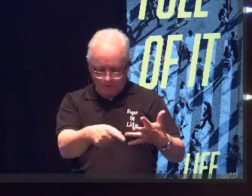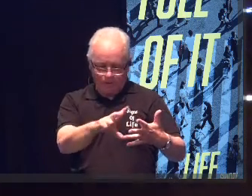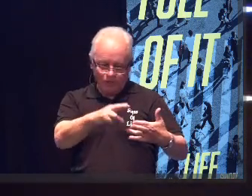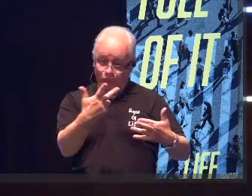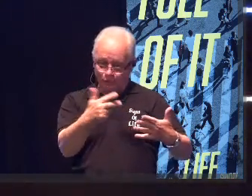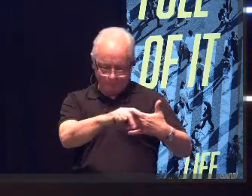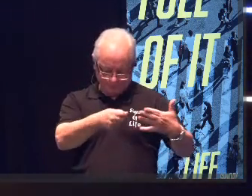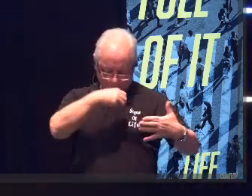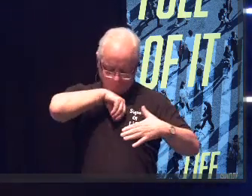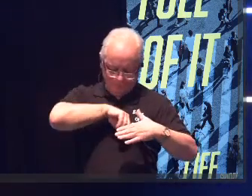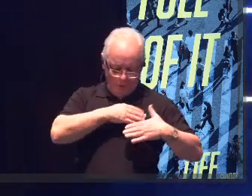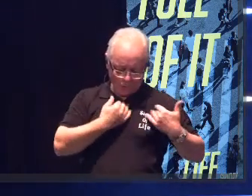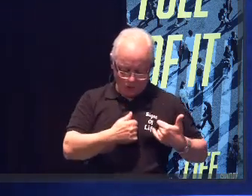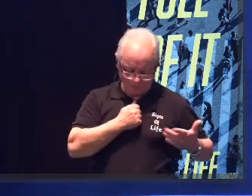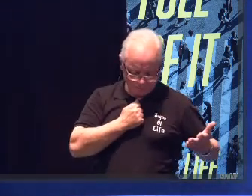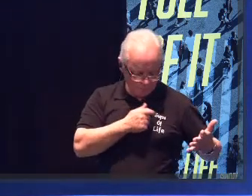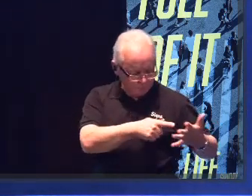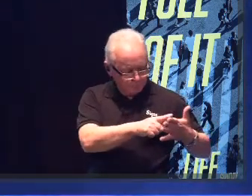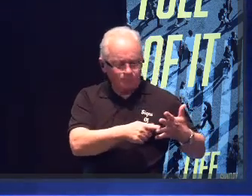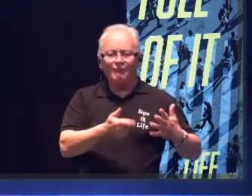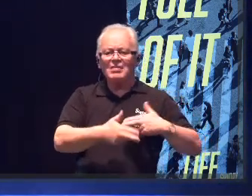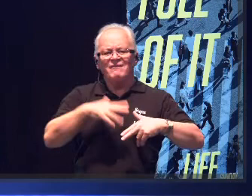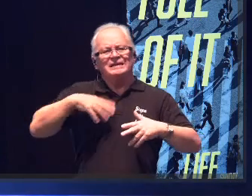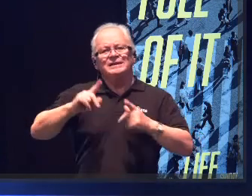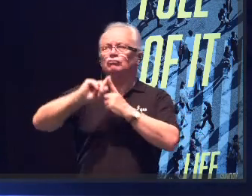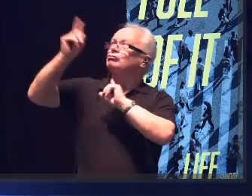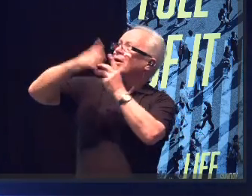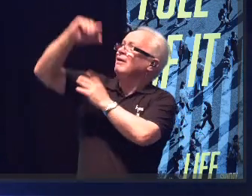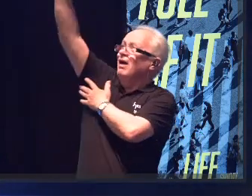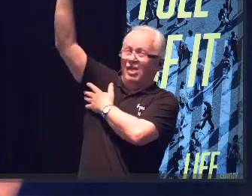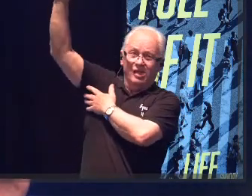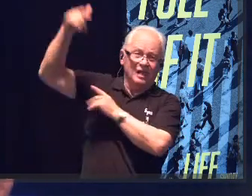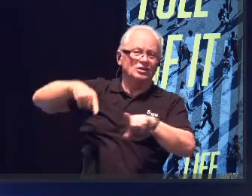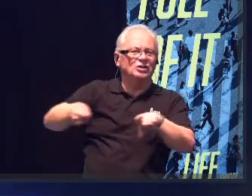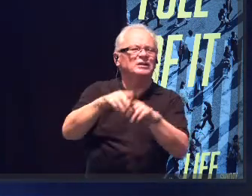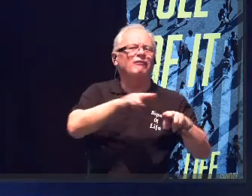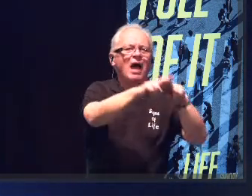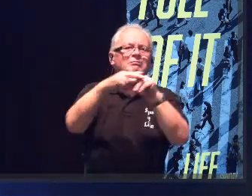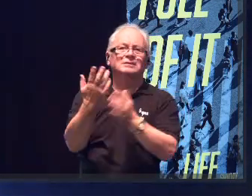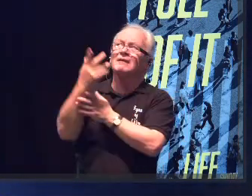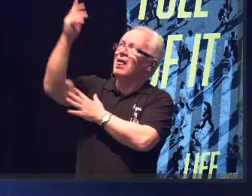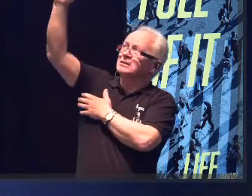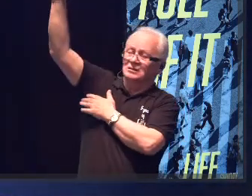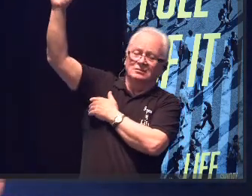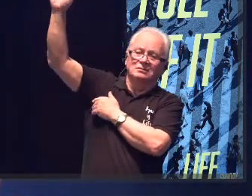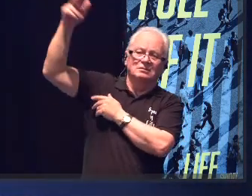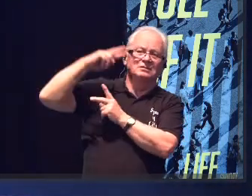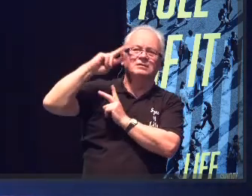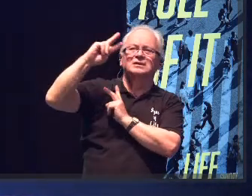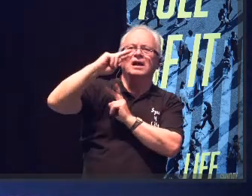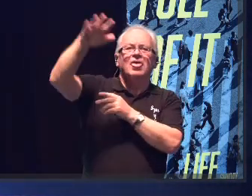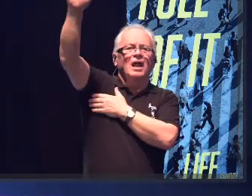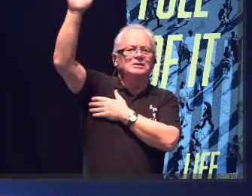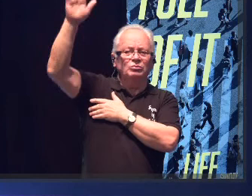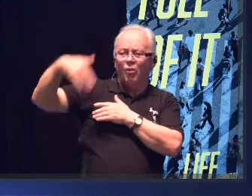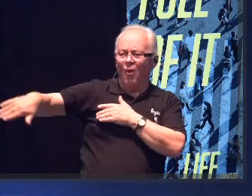five things this morning, if you need to respond to God now, just lift up your hand for me. All together, as a family, let's just lift up our hands. There's hands all over the place this morning. We're all